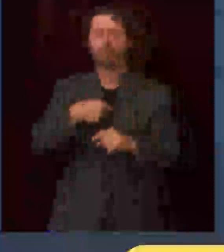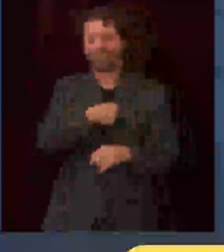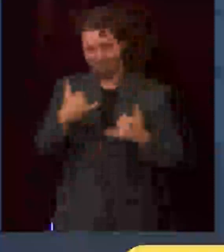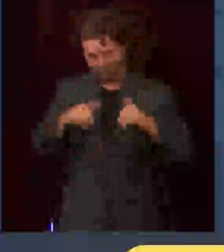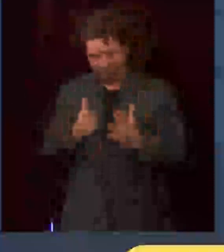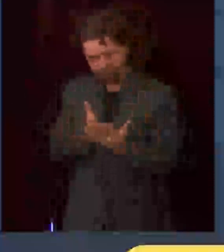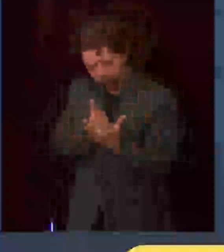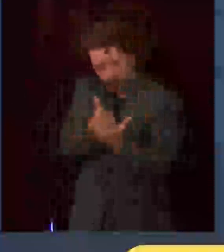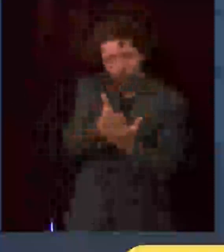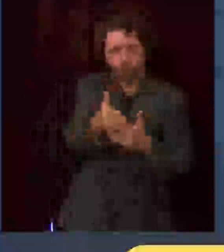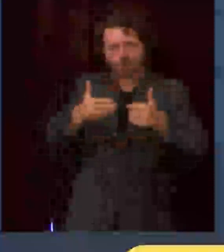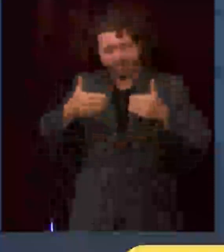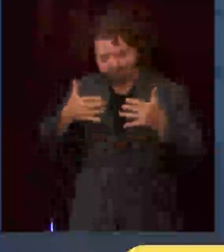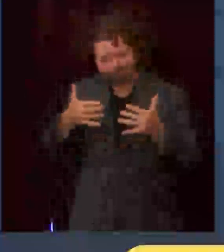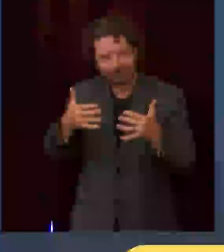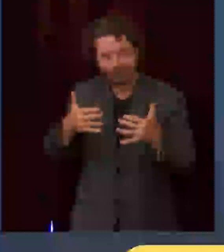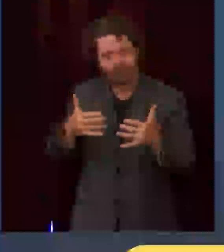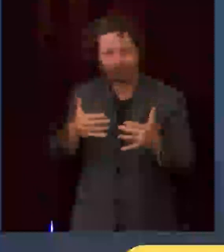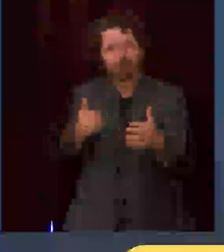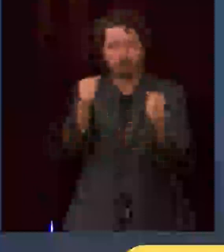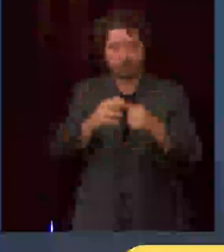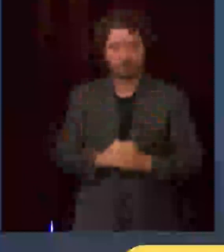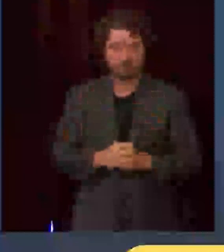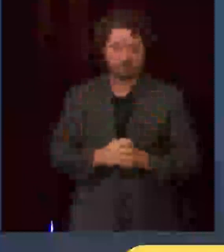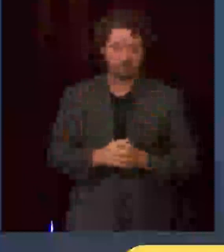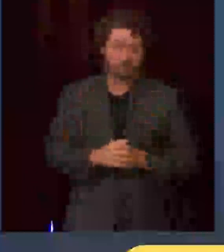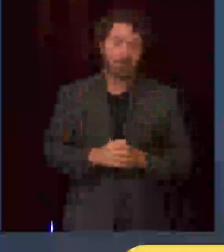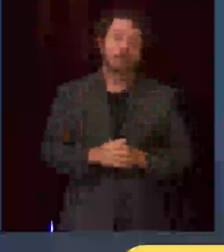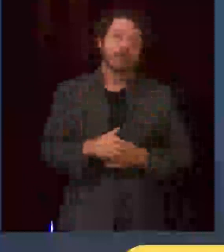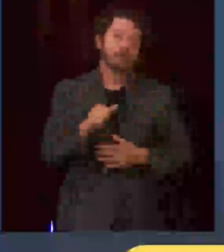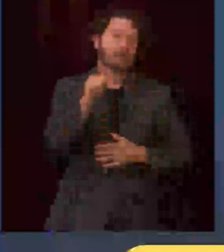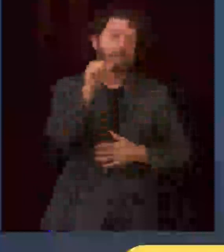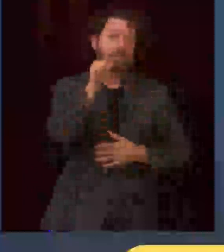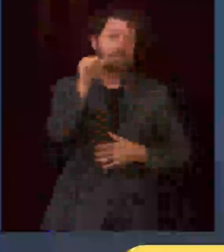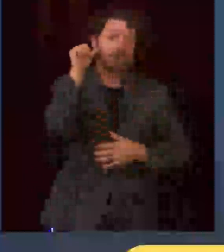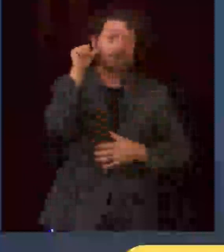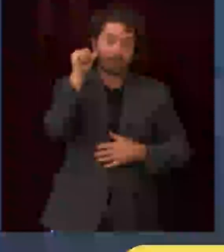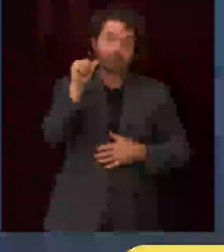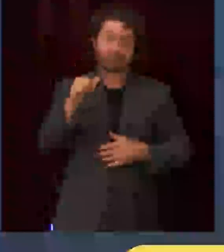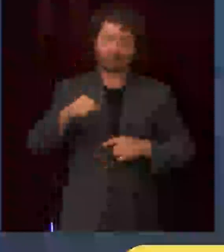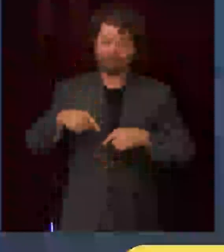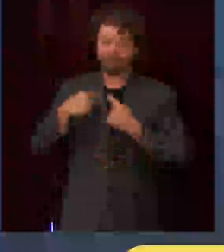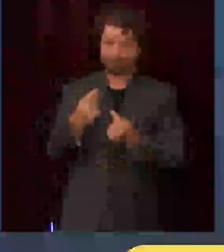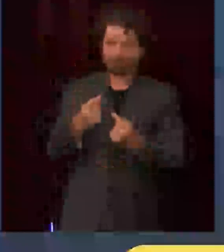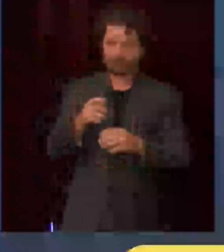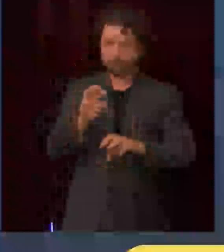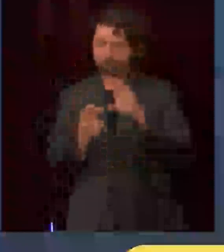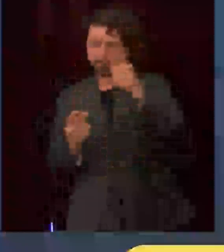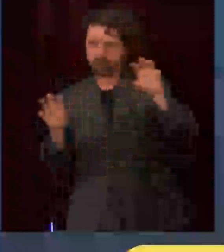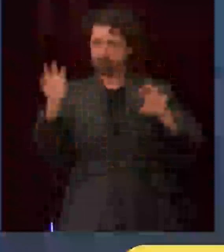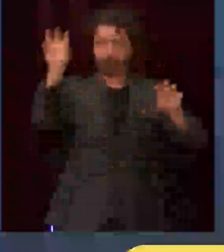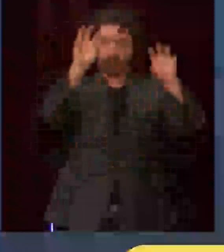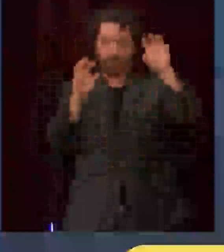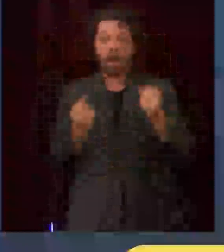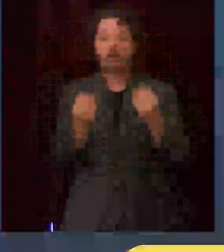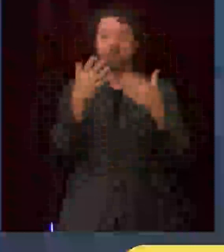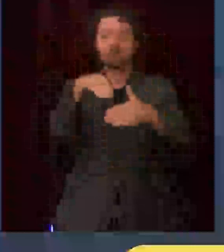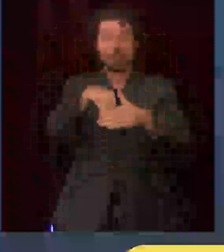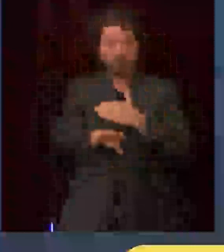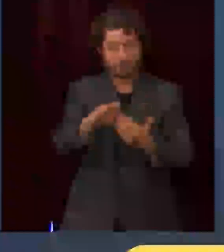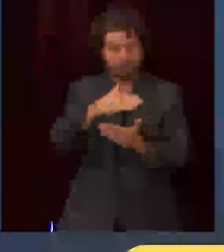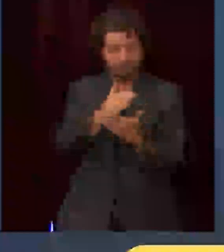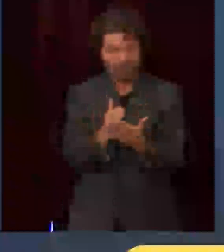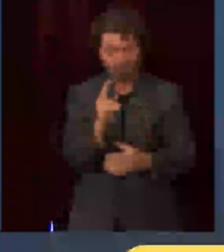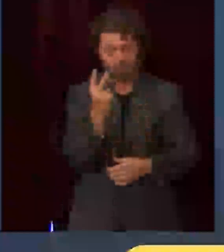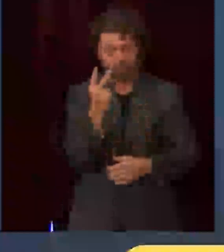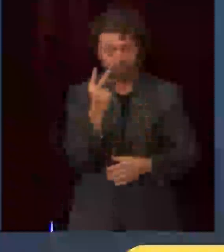approved to move to phase 2 in our effort. And counties in phase 2, as you know, will need to demonstrate for 3 weeks that they're